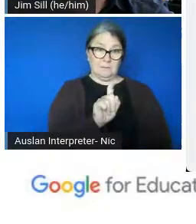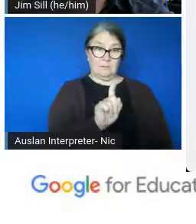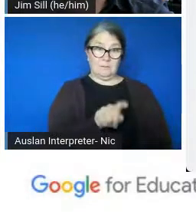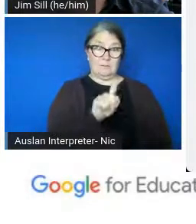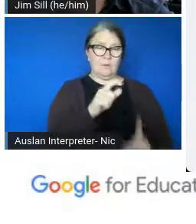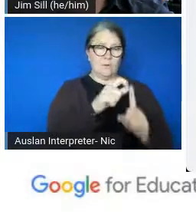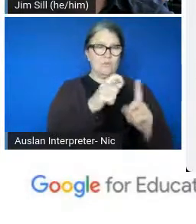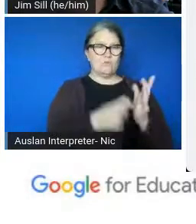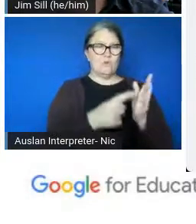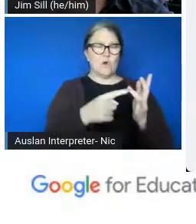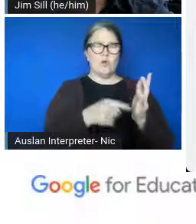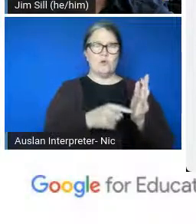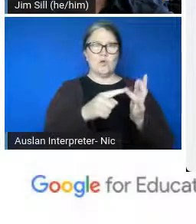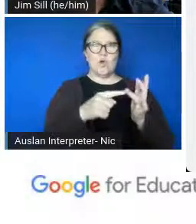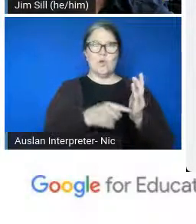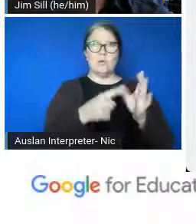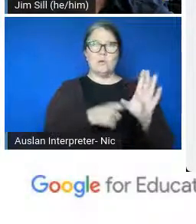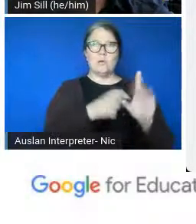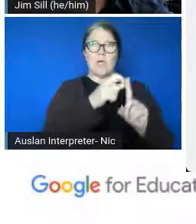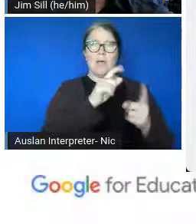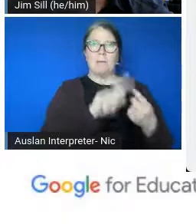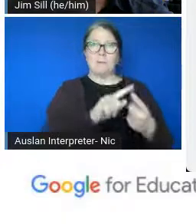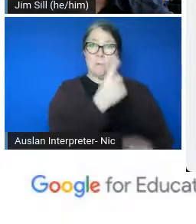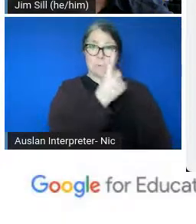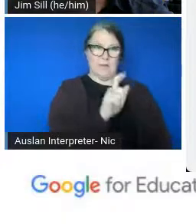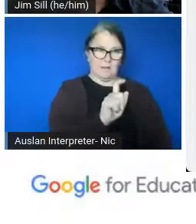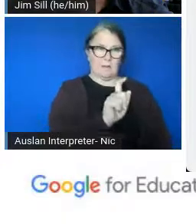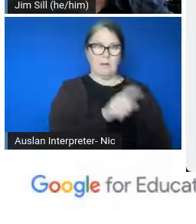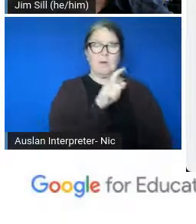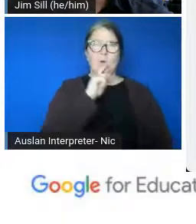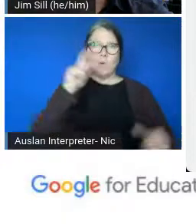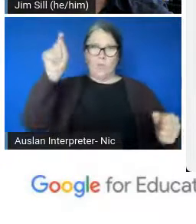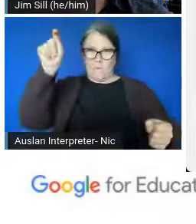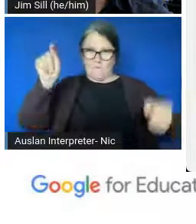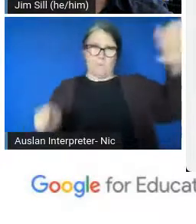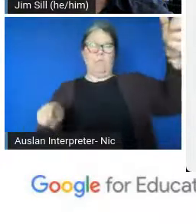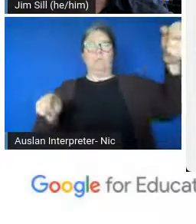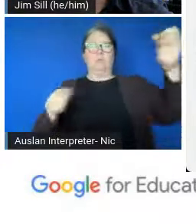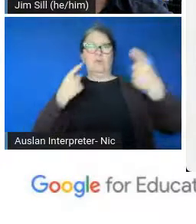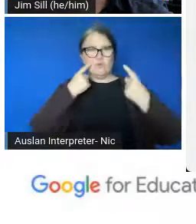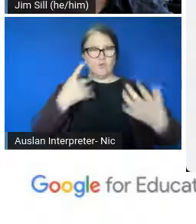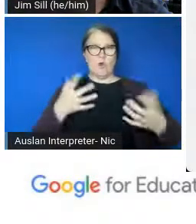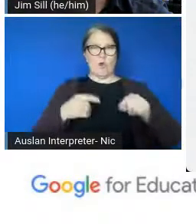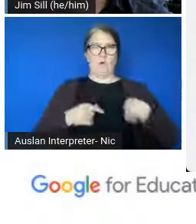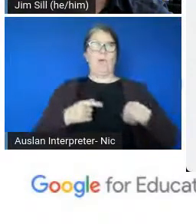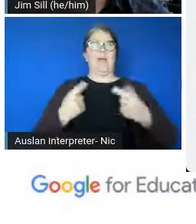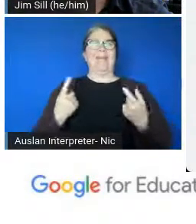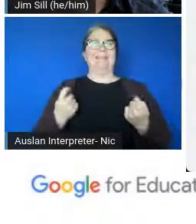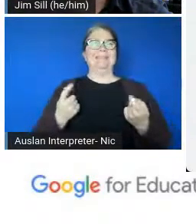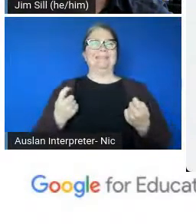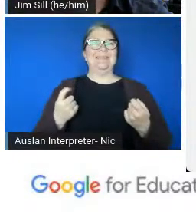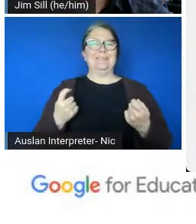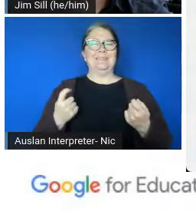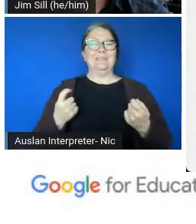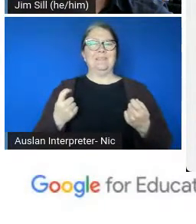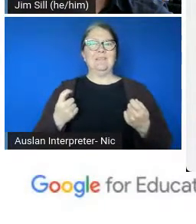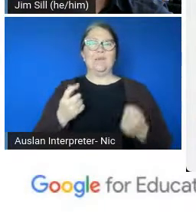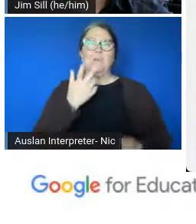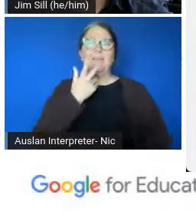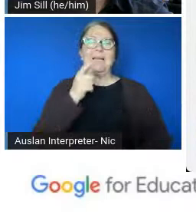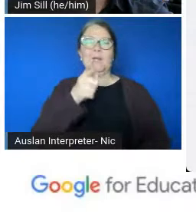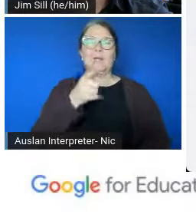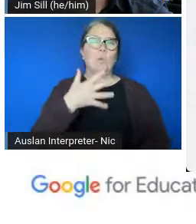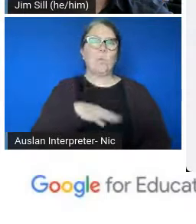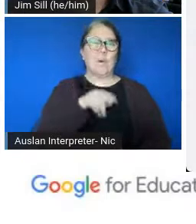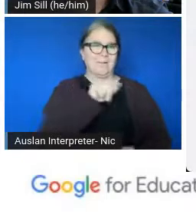prototype 1 down here. So they will automatically help people to navigate the site. So if you wanted to have, oh, this is my data, this